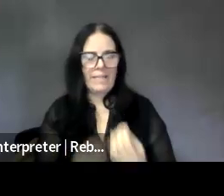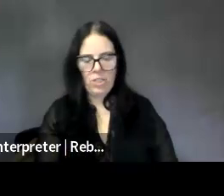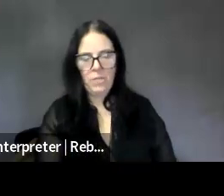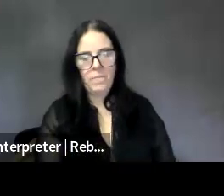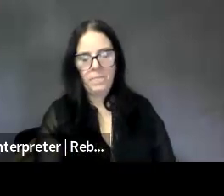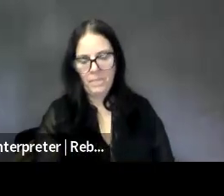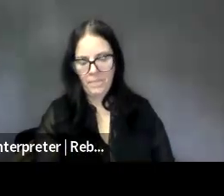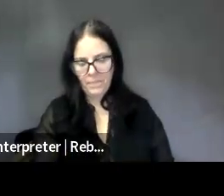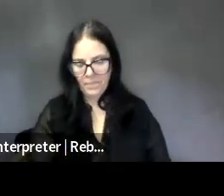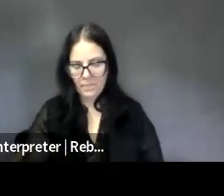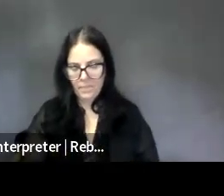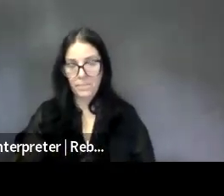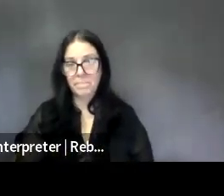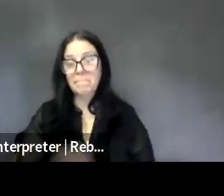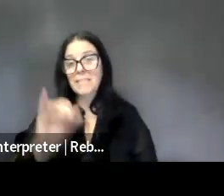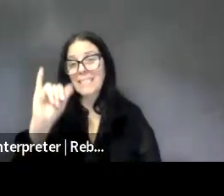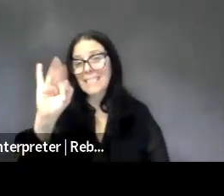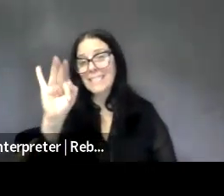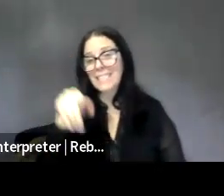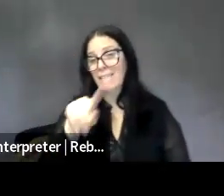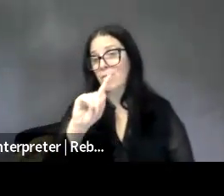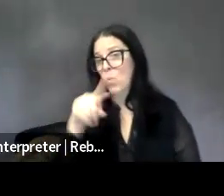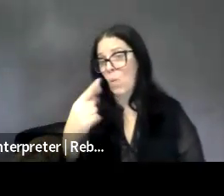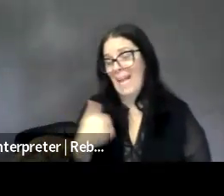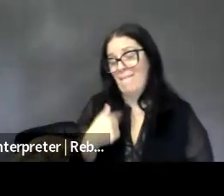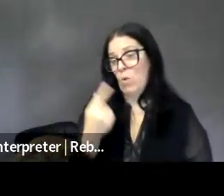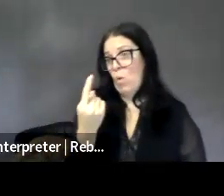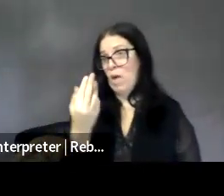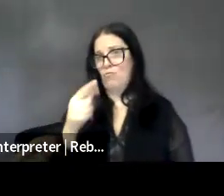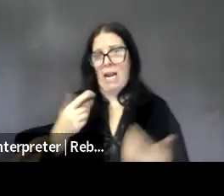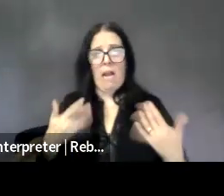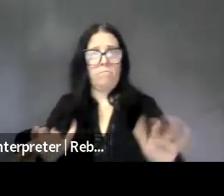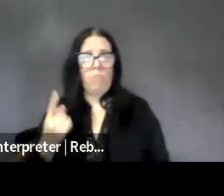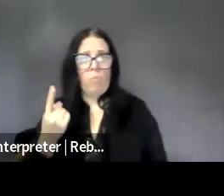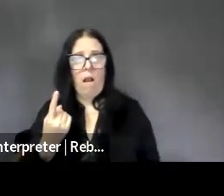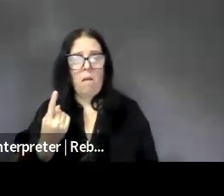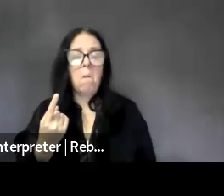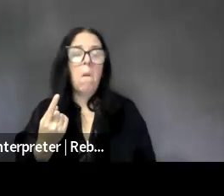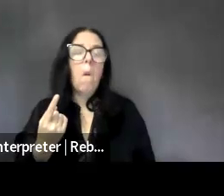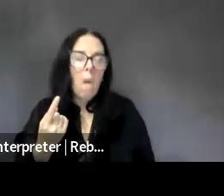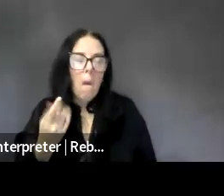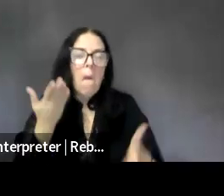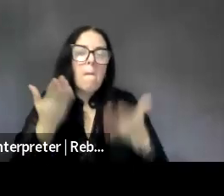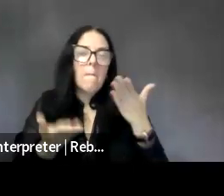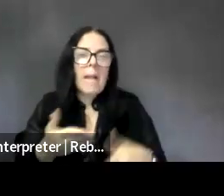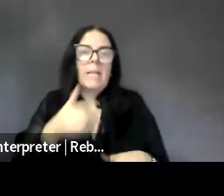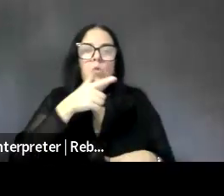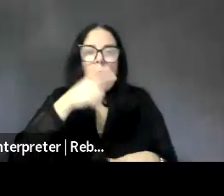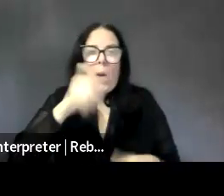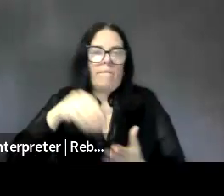only have one grant, nothing more, you might be exempt from having to do an indirect cost rate